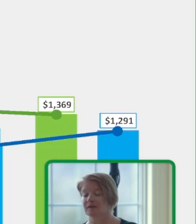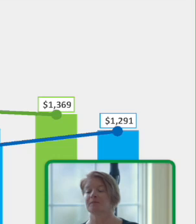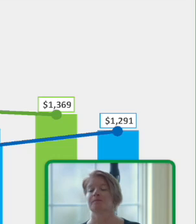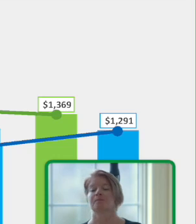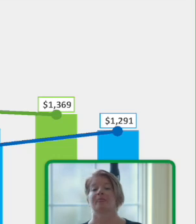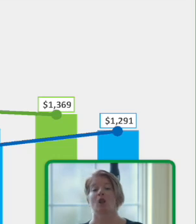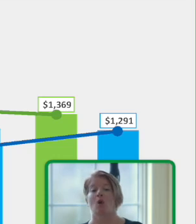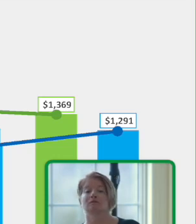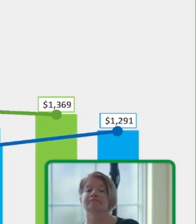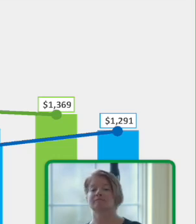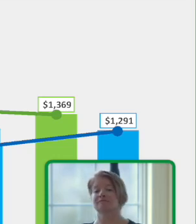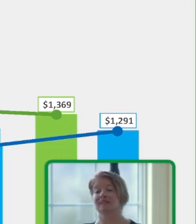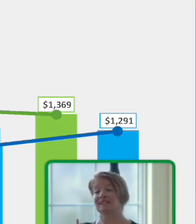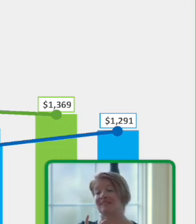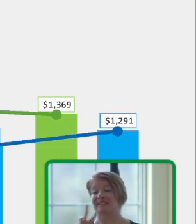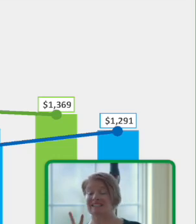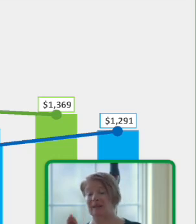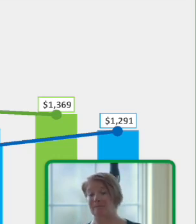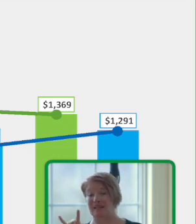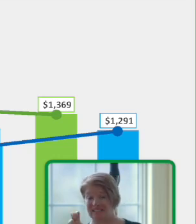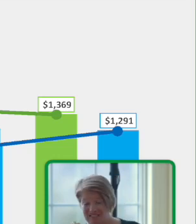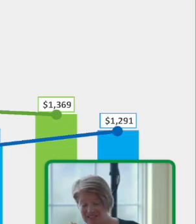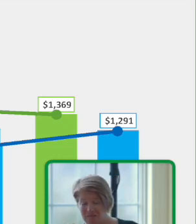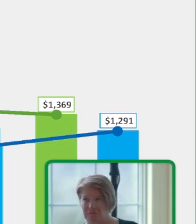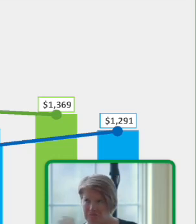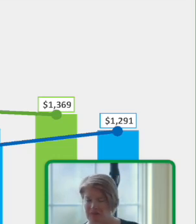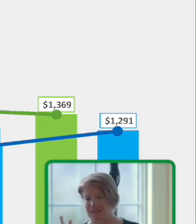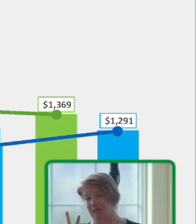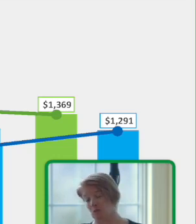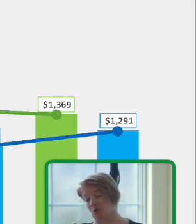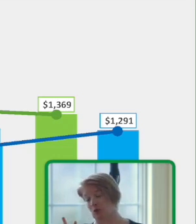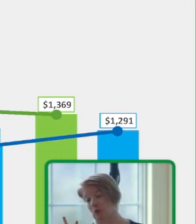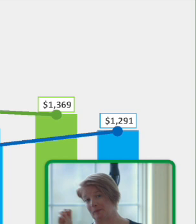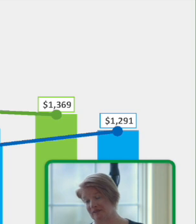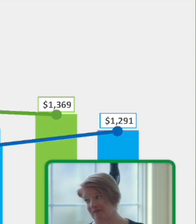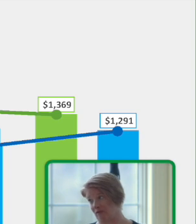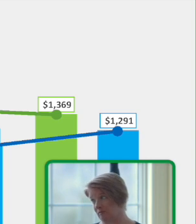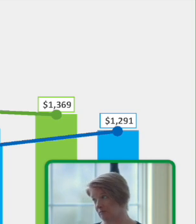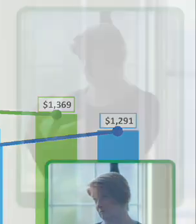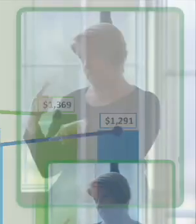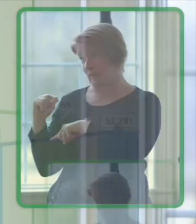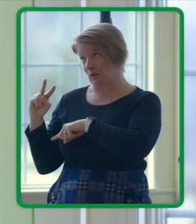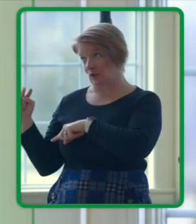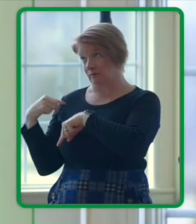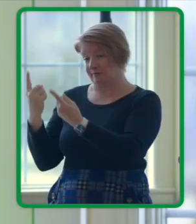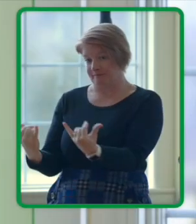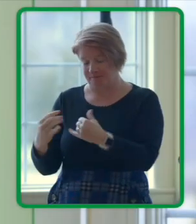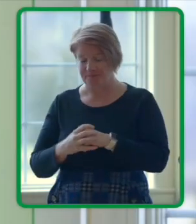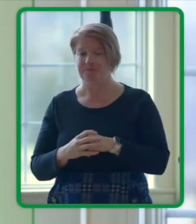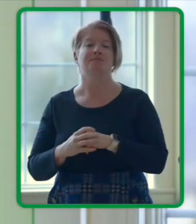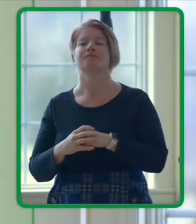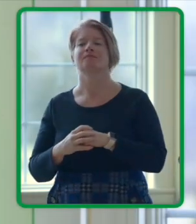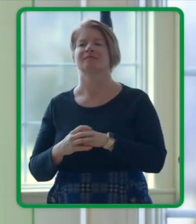loans increased by $76 million or 6.2% over 2022. We experienced an